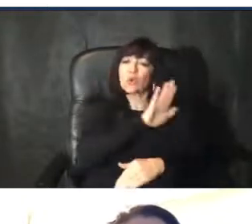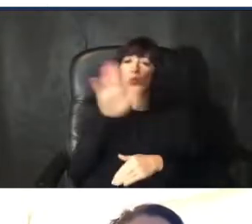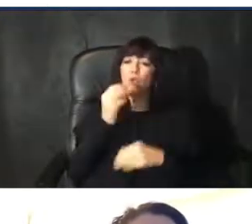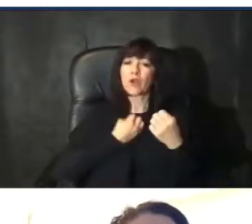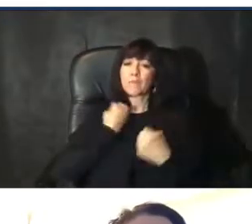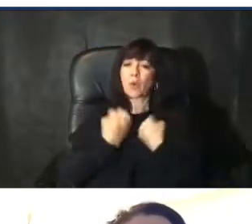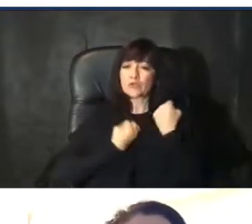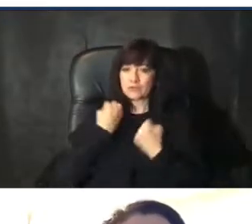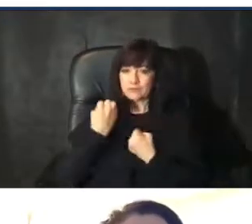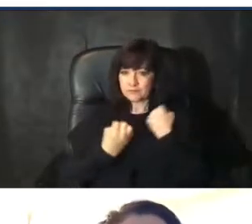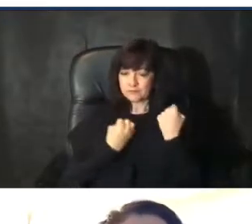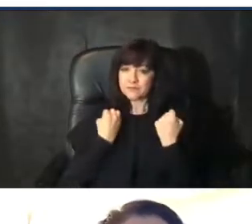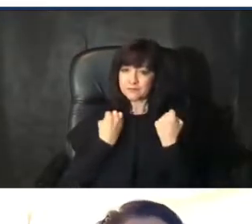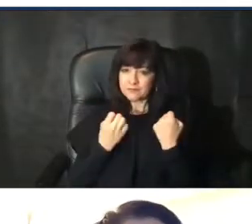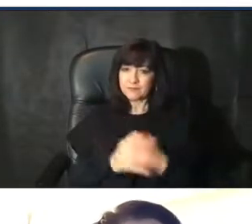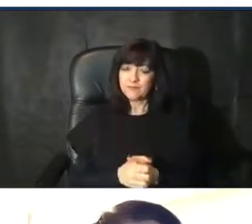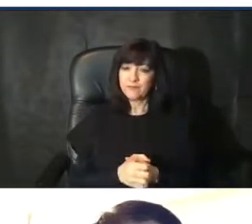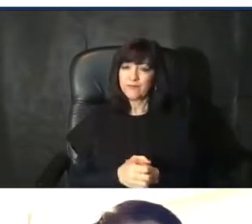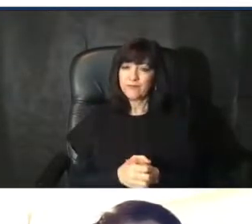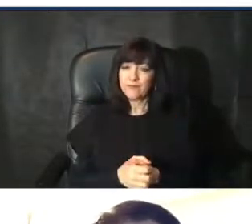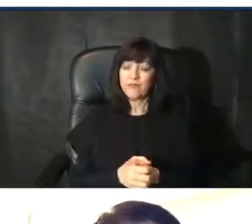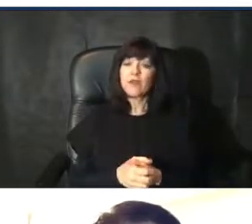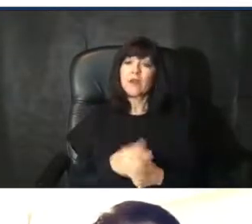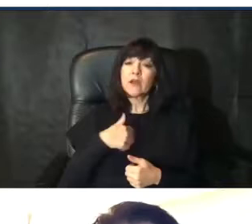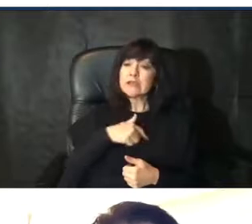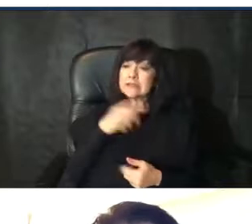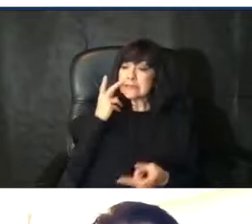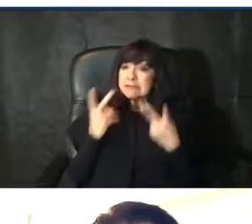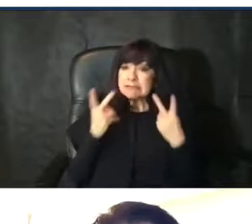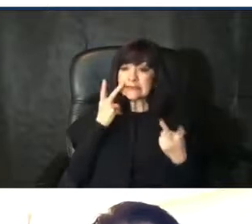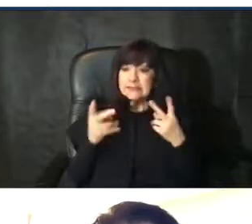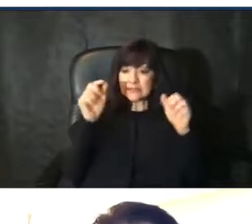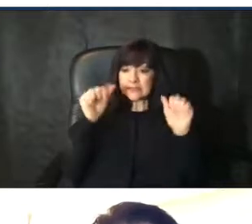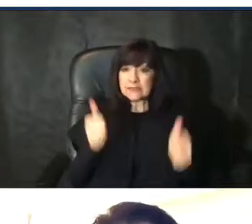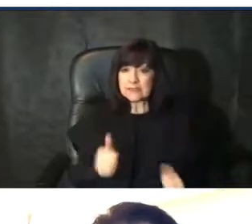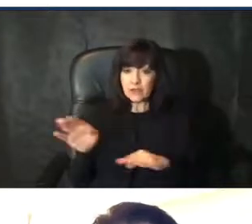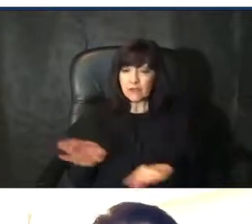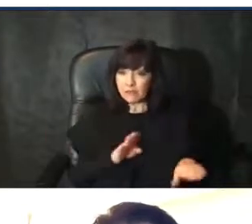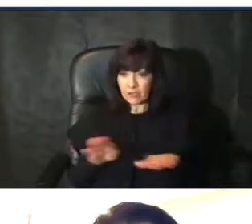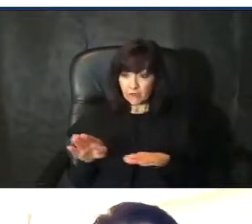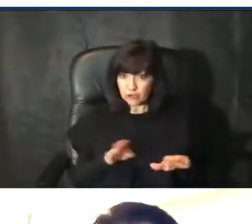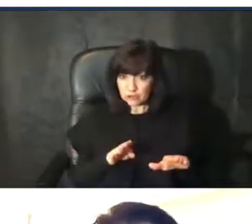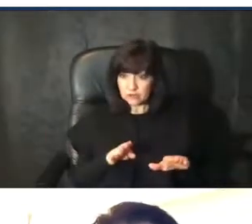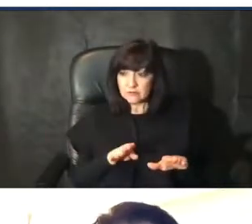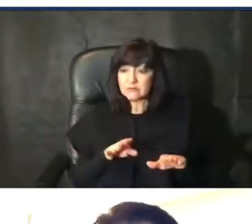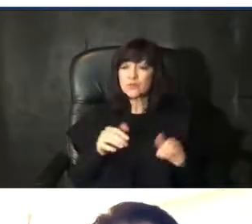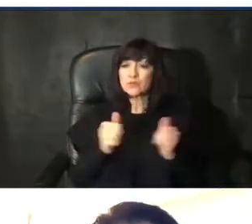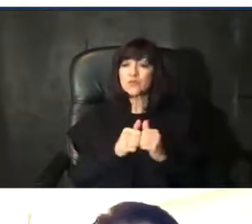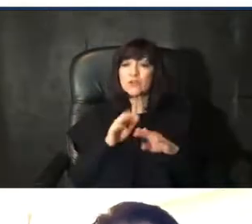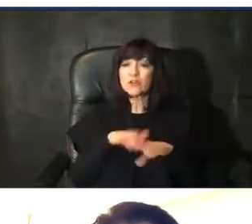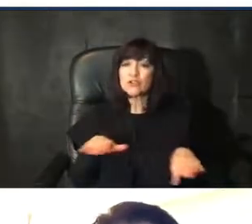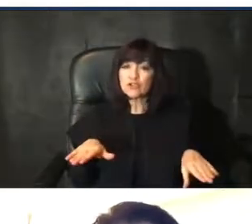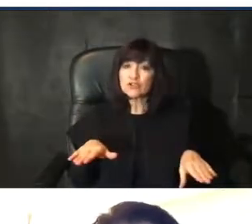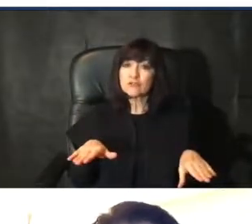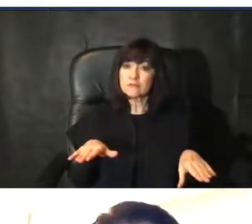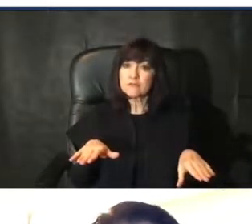what's happening when we're seeing this deterioration of behaviors. Understanding that this regulation